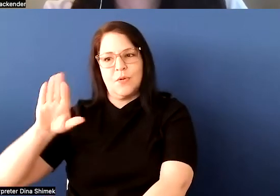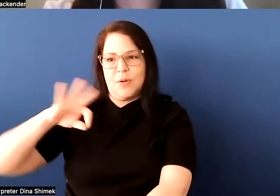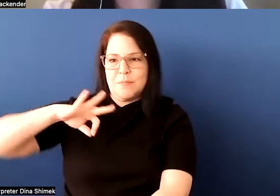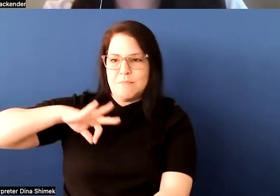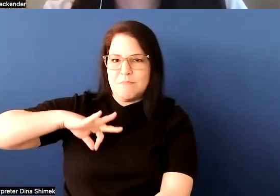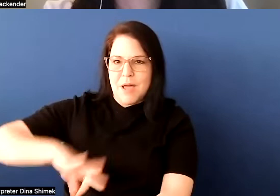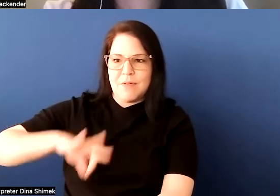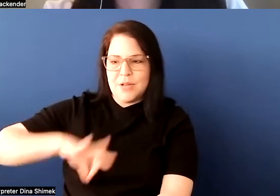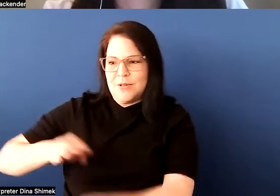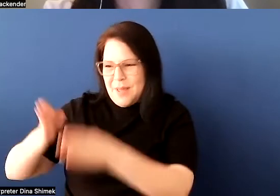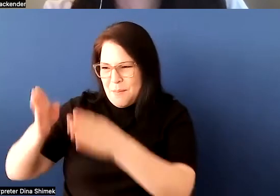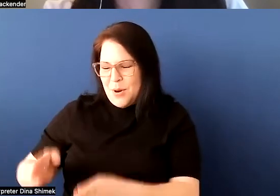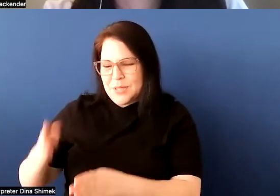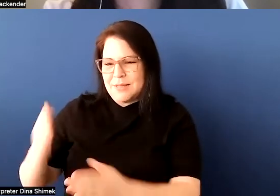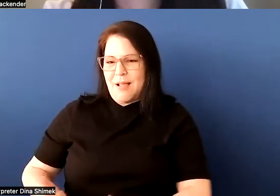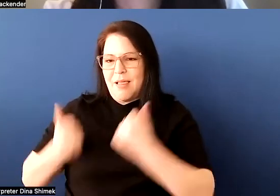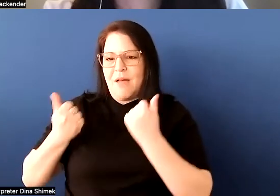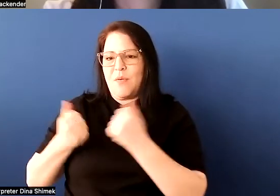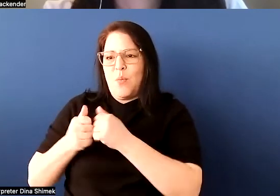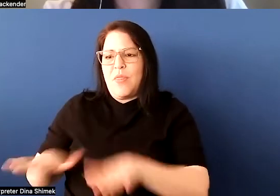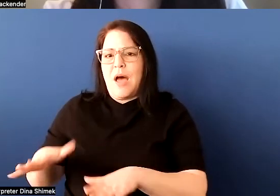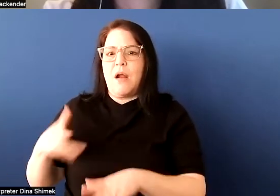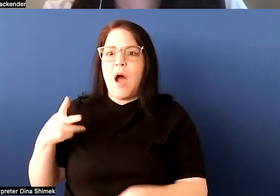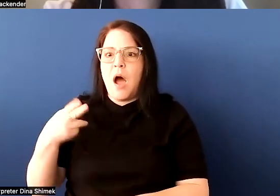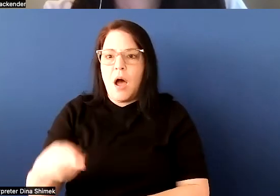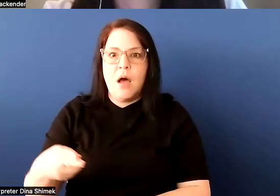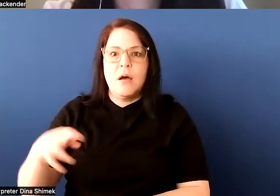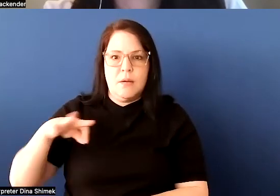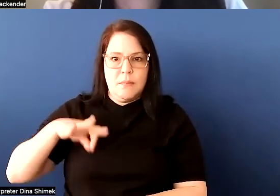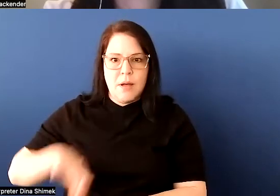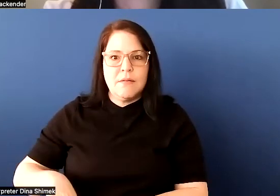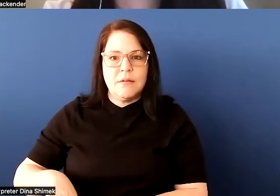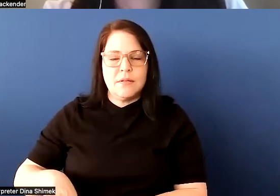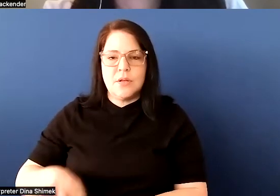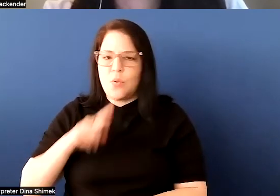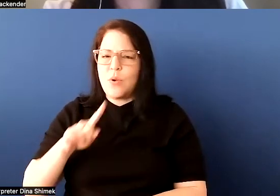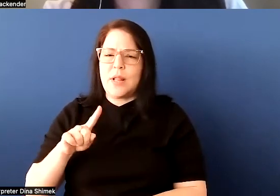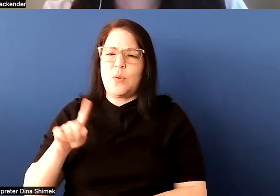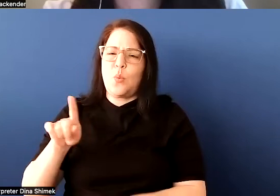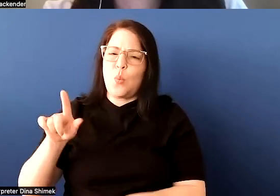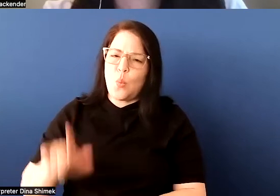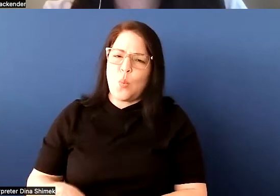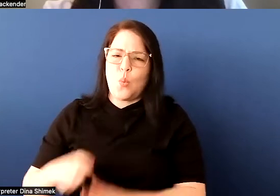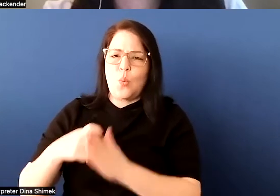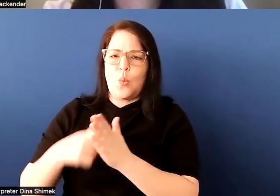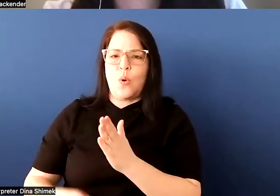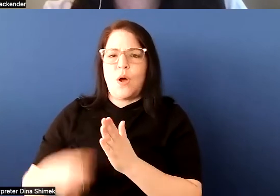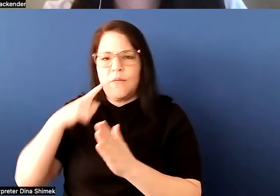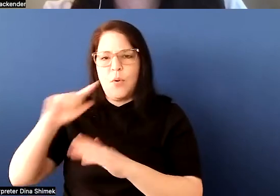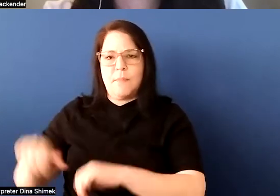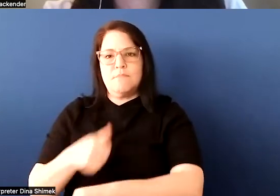beneficiary's lifestyle without jeopardizing those benefits, and with a very low cost approach to establishing